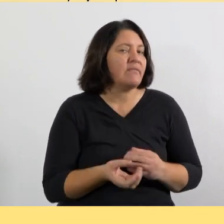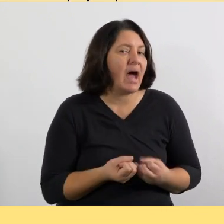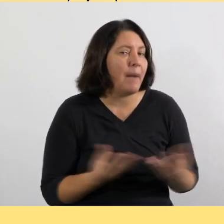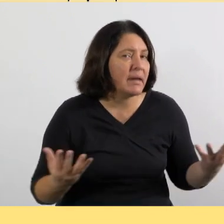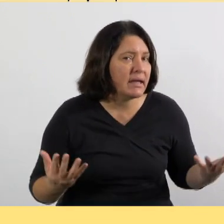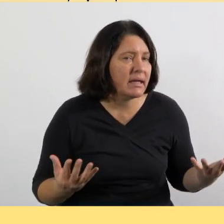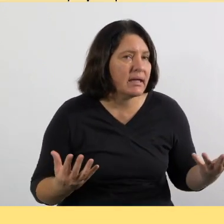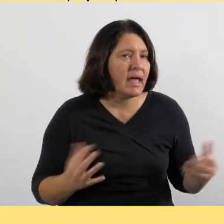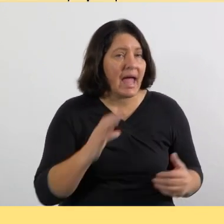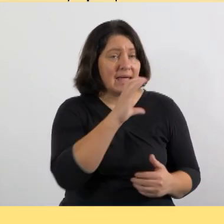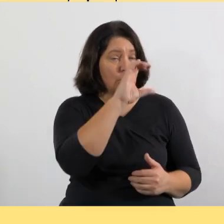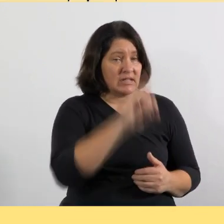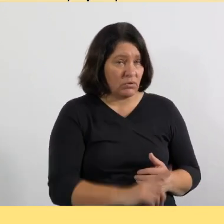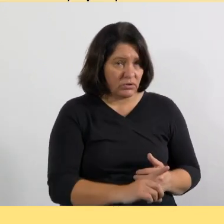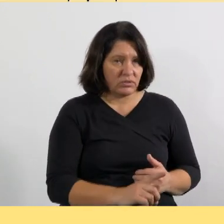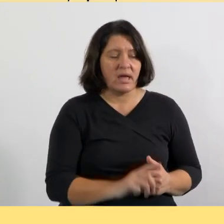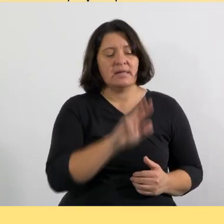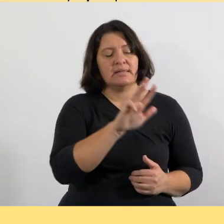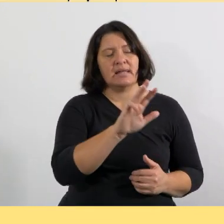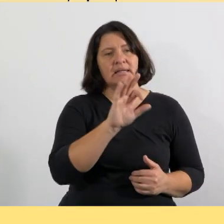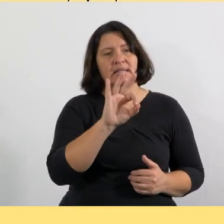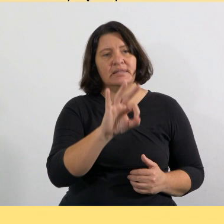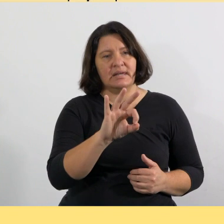balance carry down